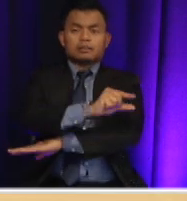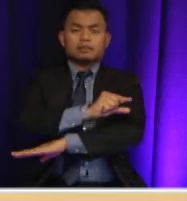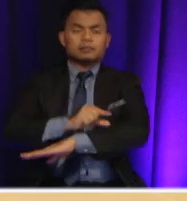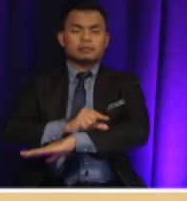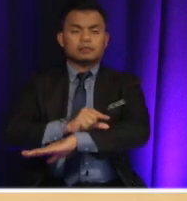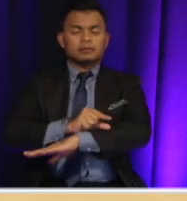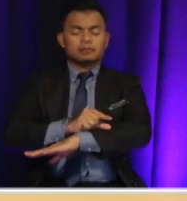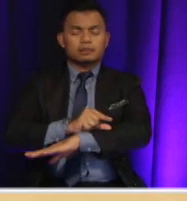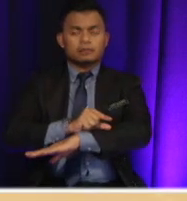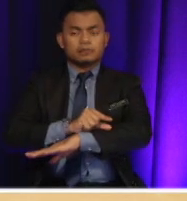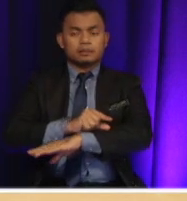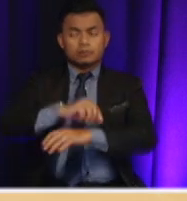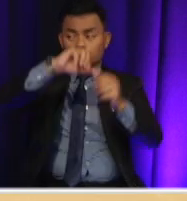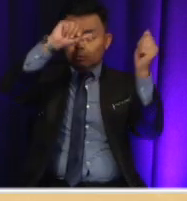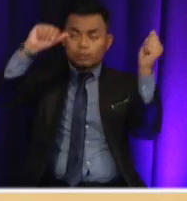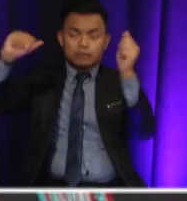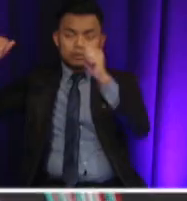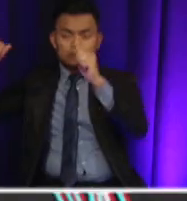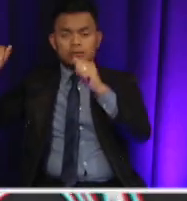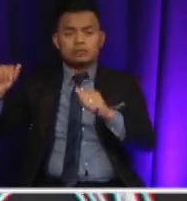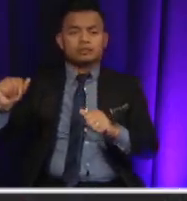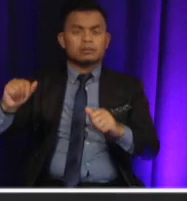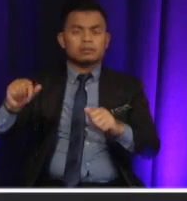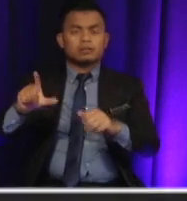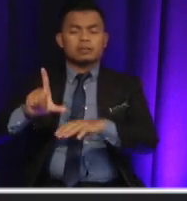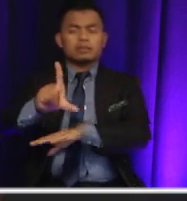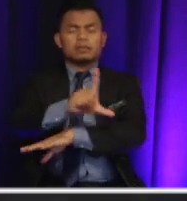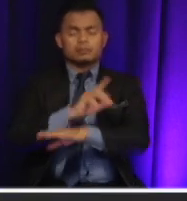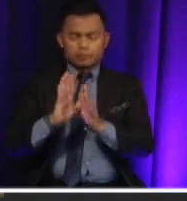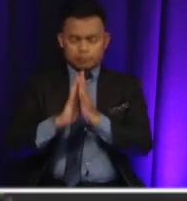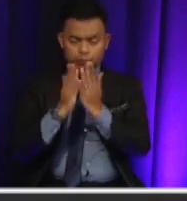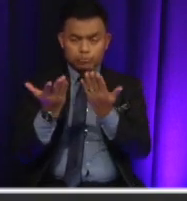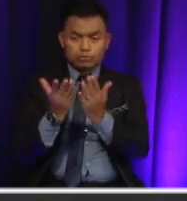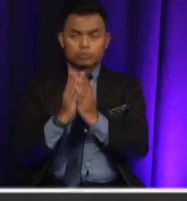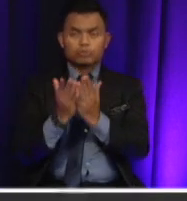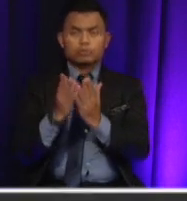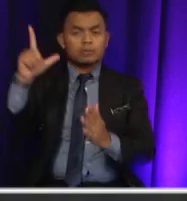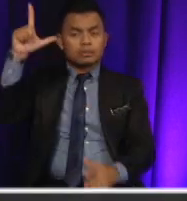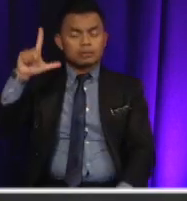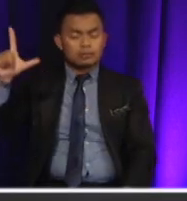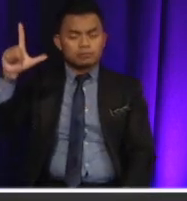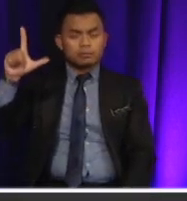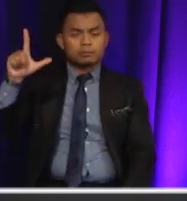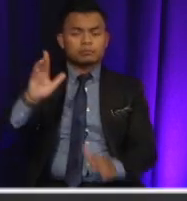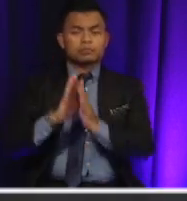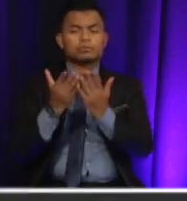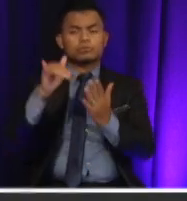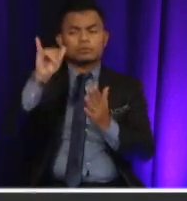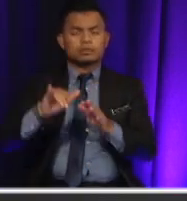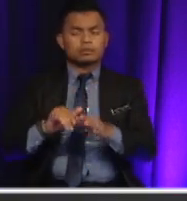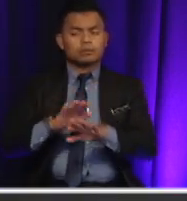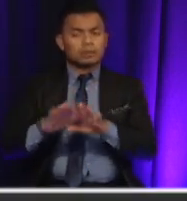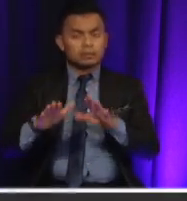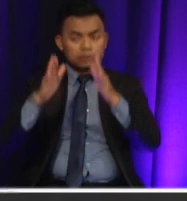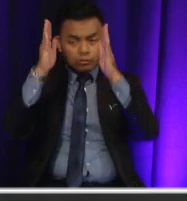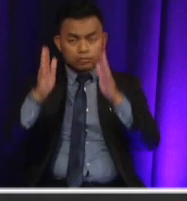overgrown with weeds, a library book that no one ever reads, a